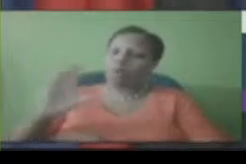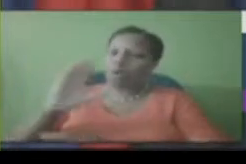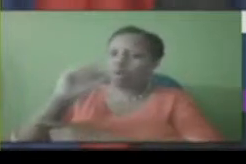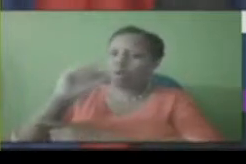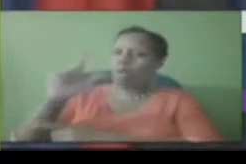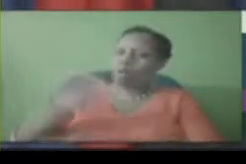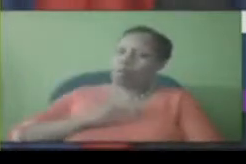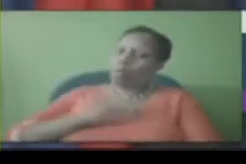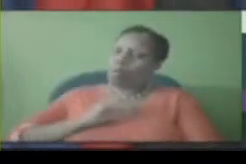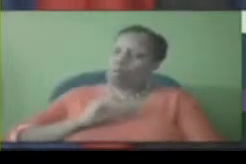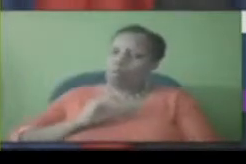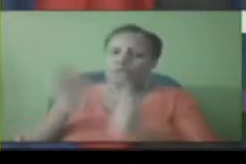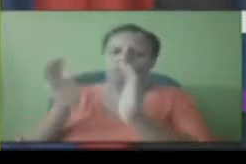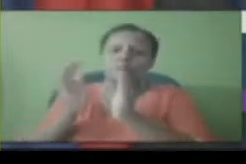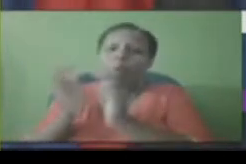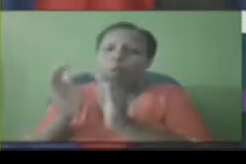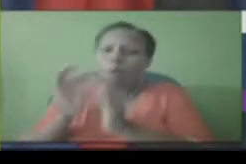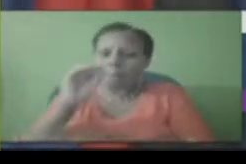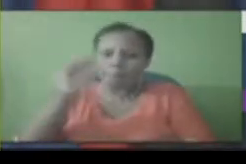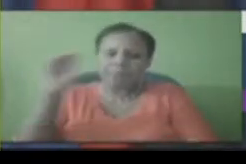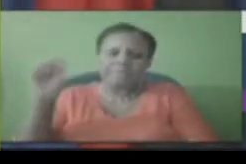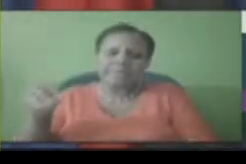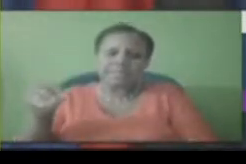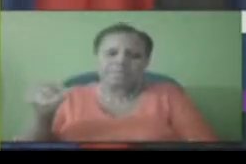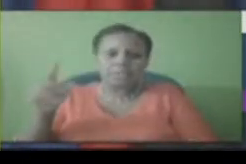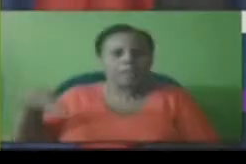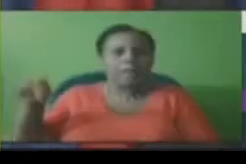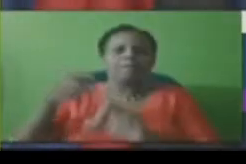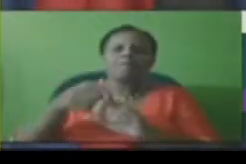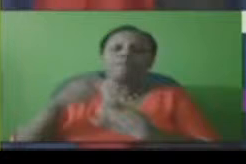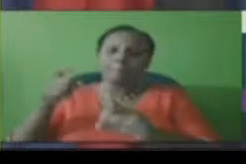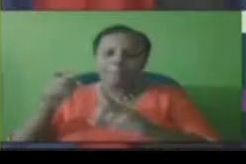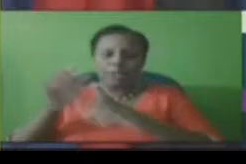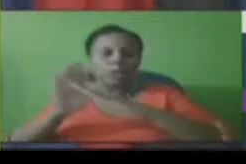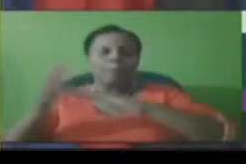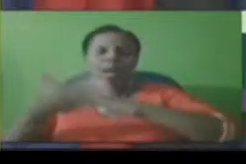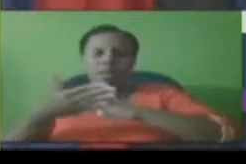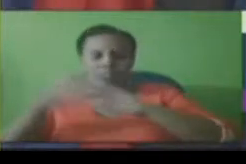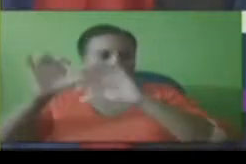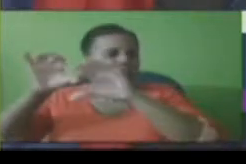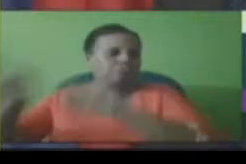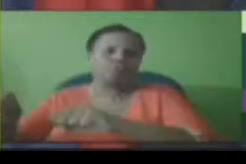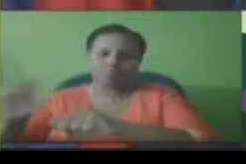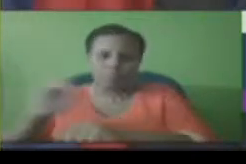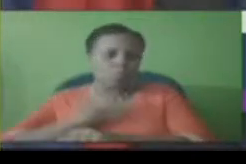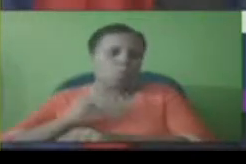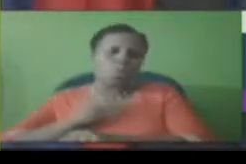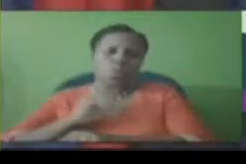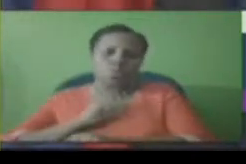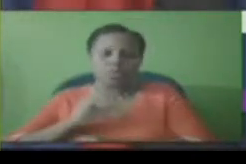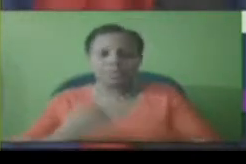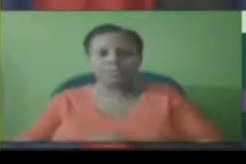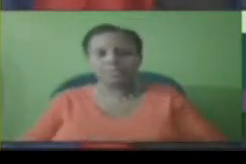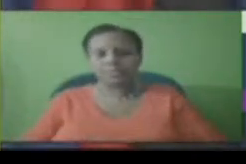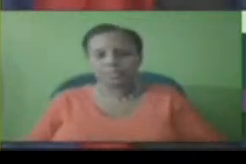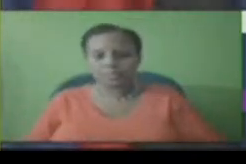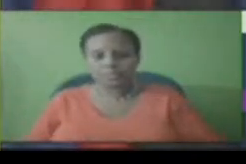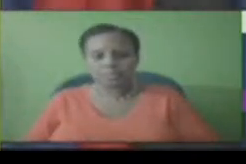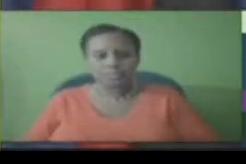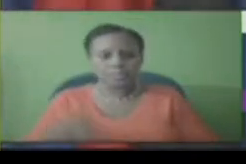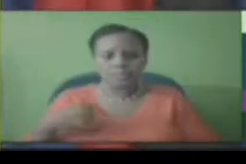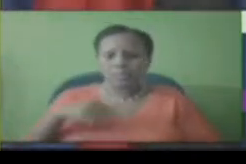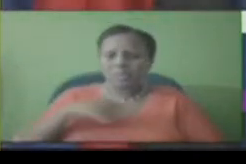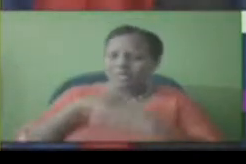We have funded that airline, I think, to significant sums, just to keep it in existence for the last year and a